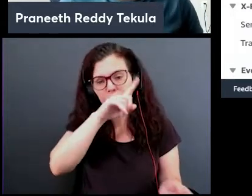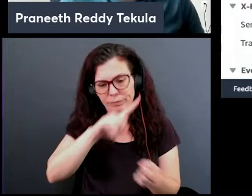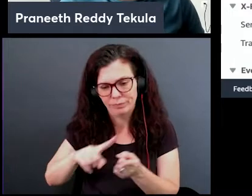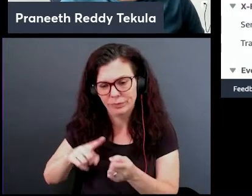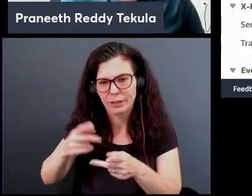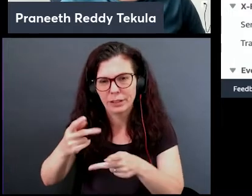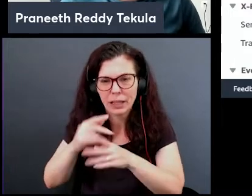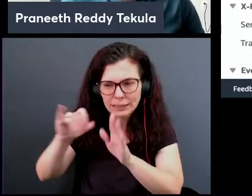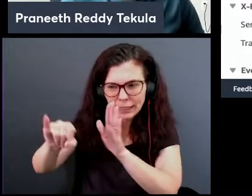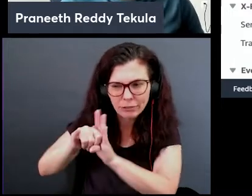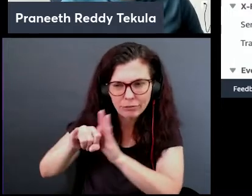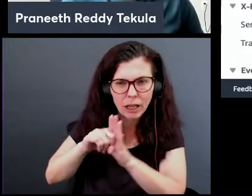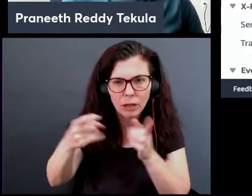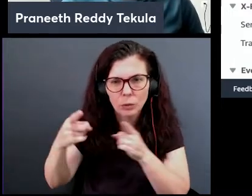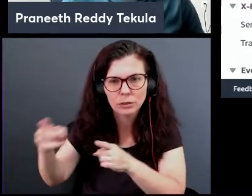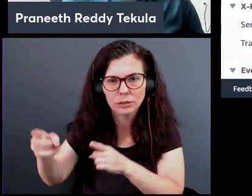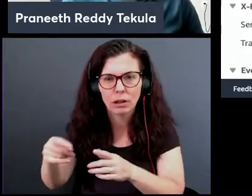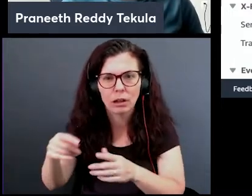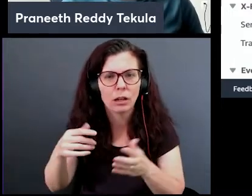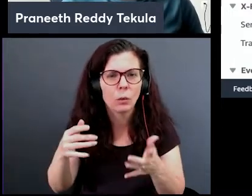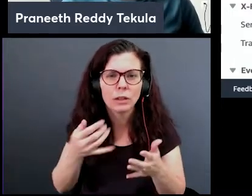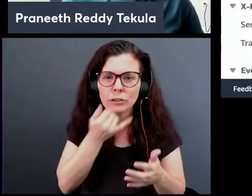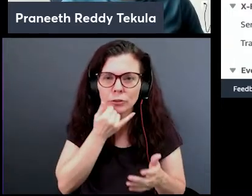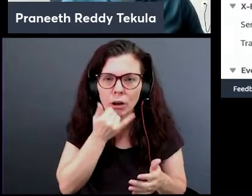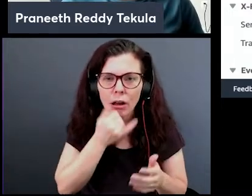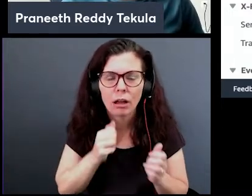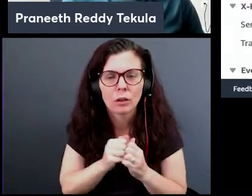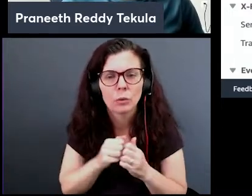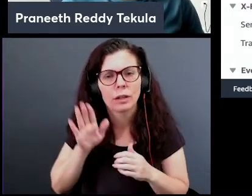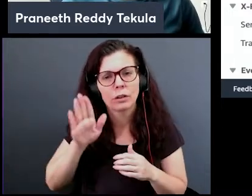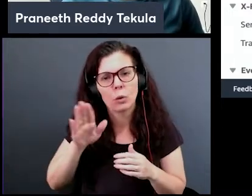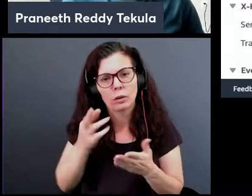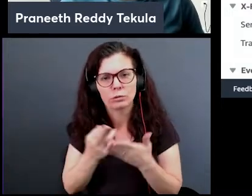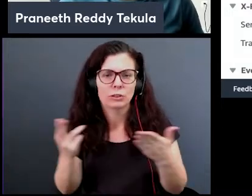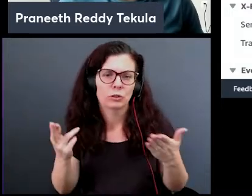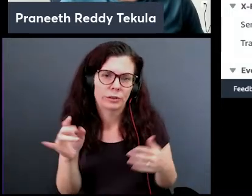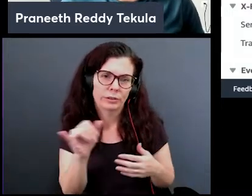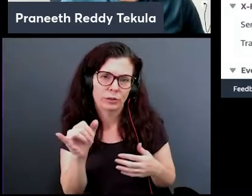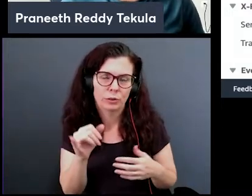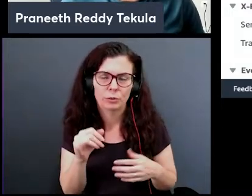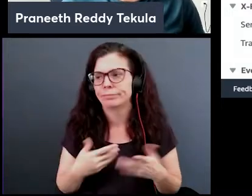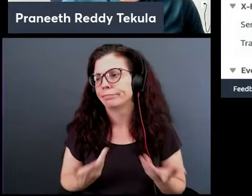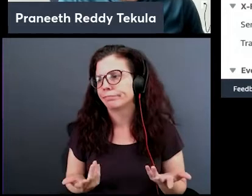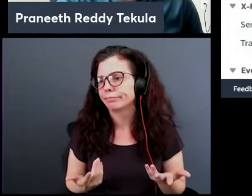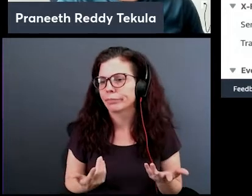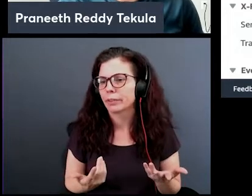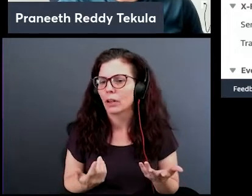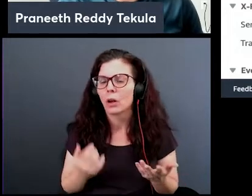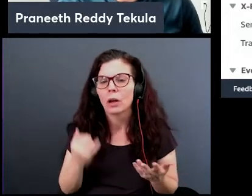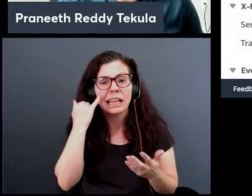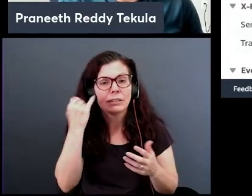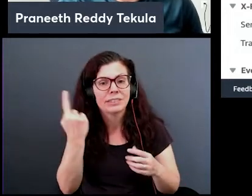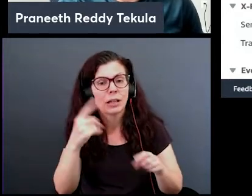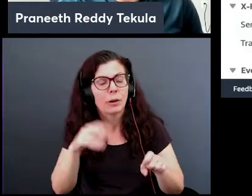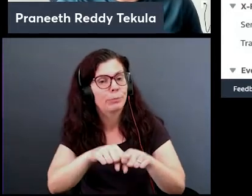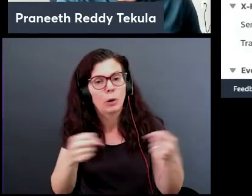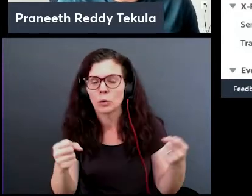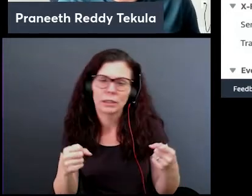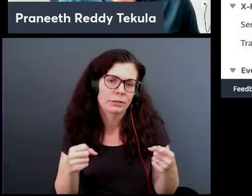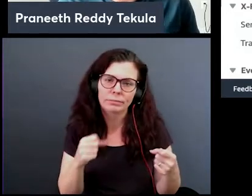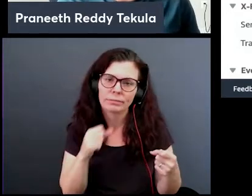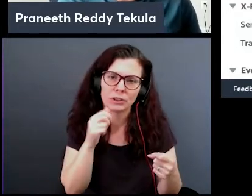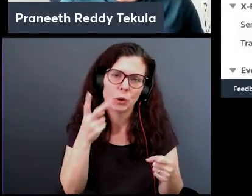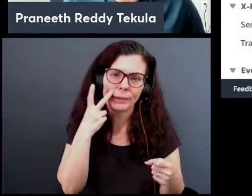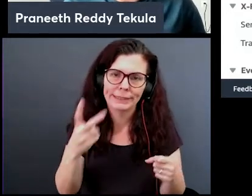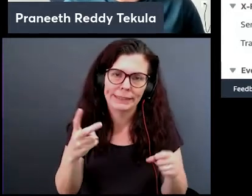what's going wrong with with your resources. If something is broken, then you won't be seeing metrics, or you would be seeing